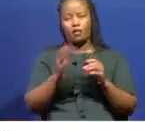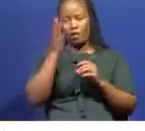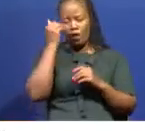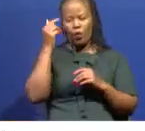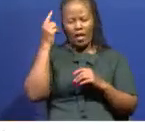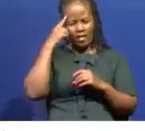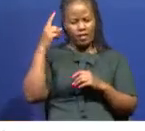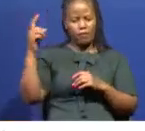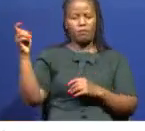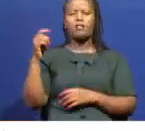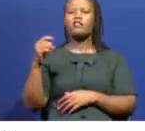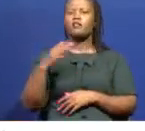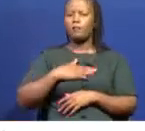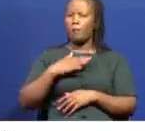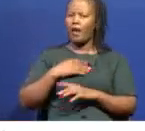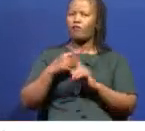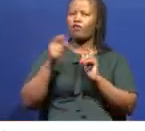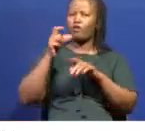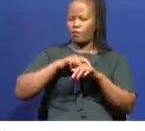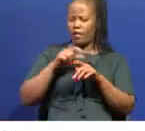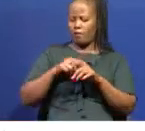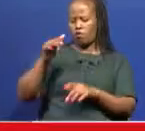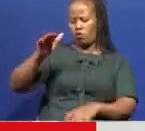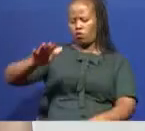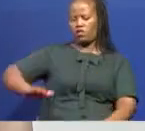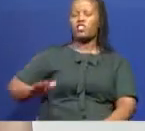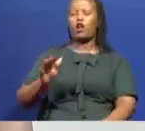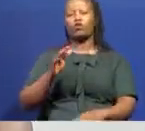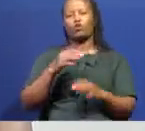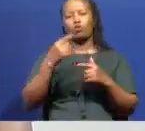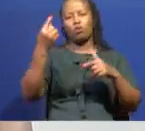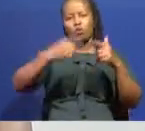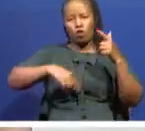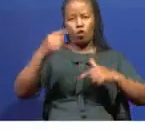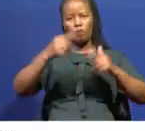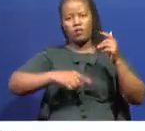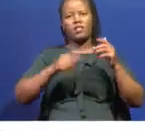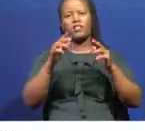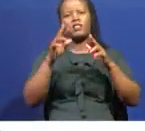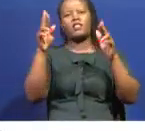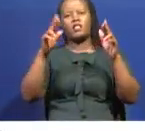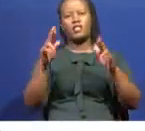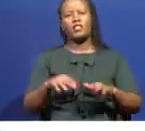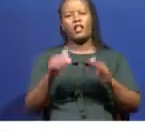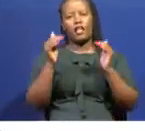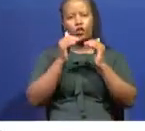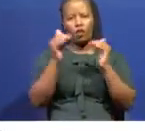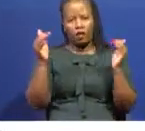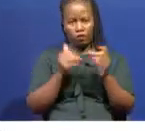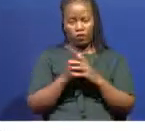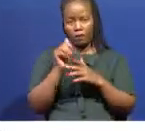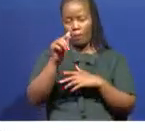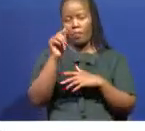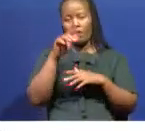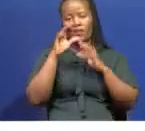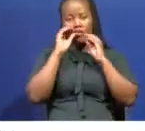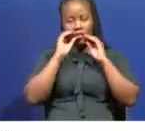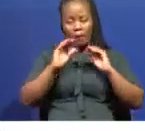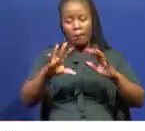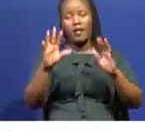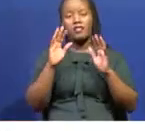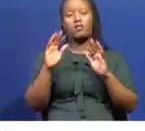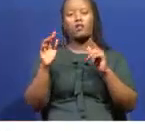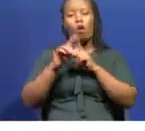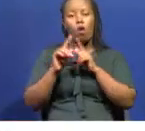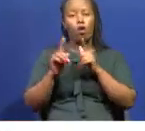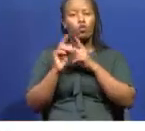was a kid, to play on that big international level. And it's a blessing for me, and I hope when